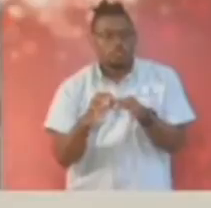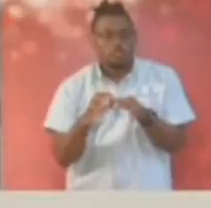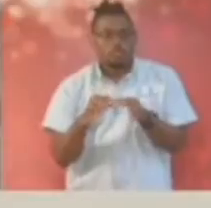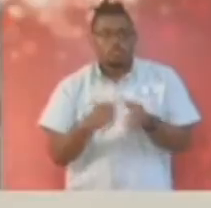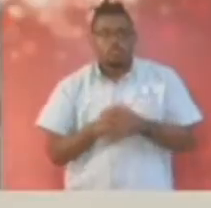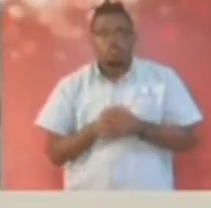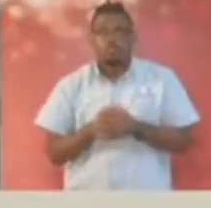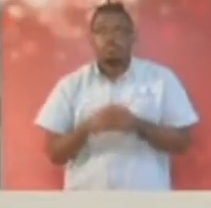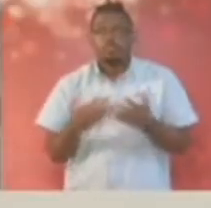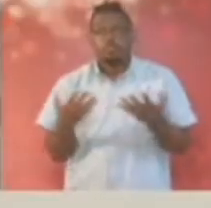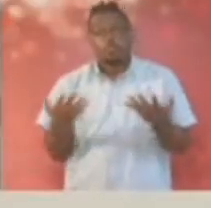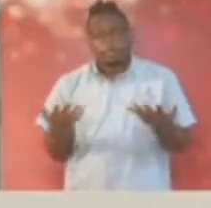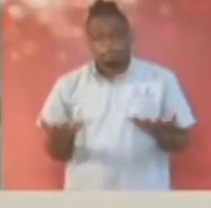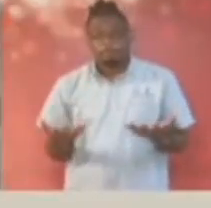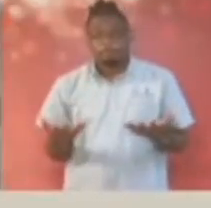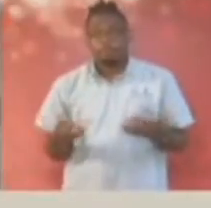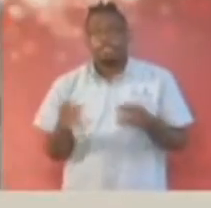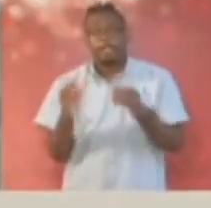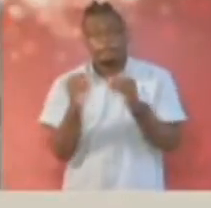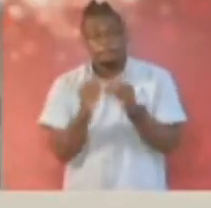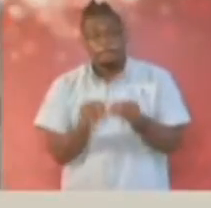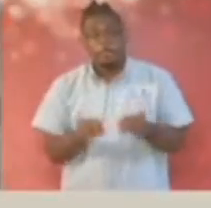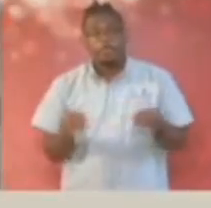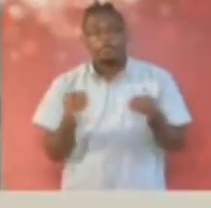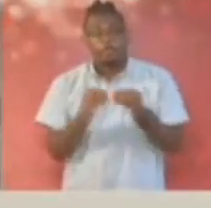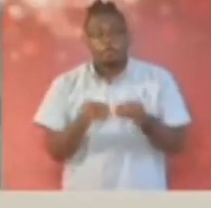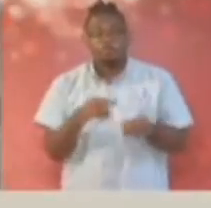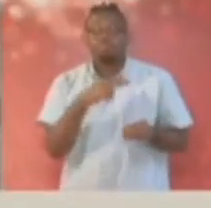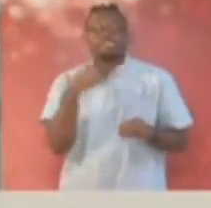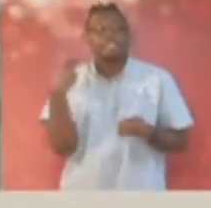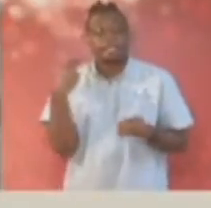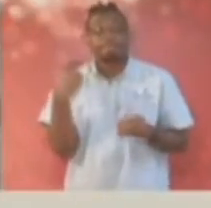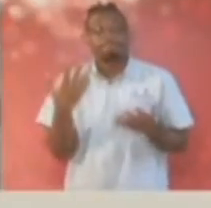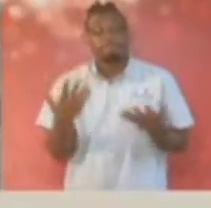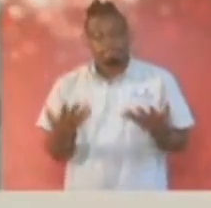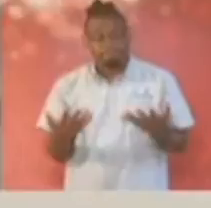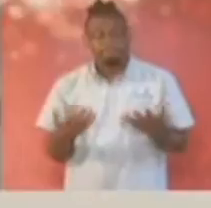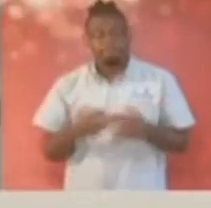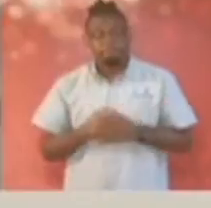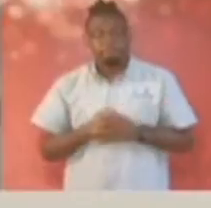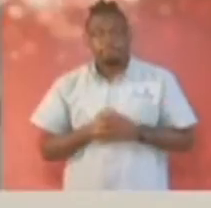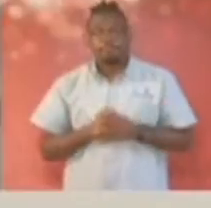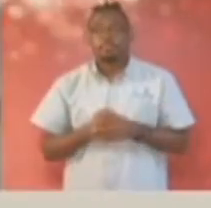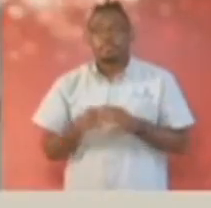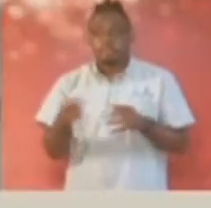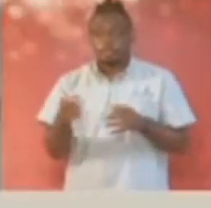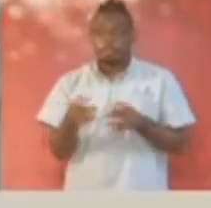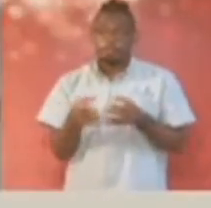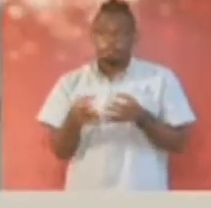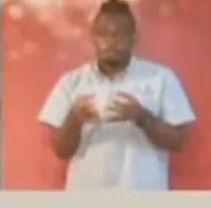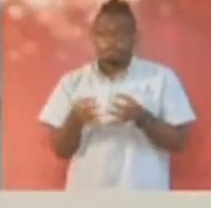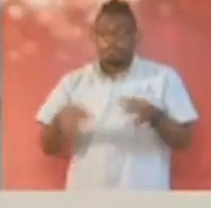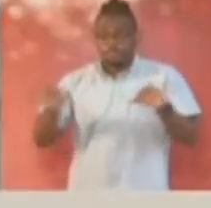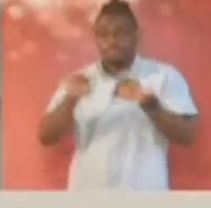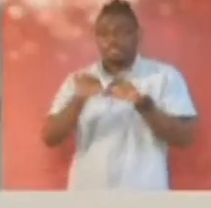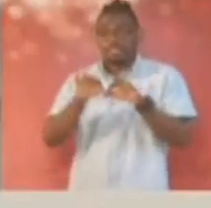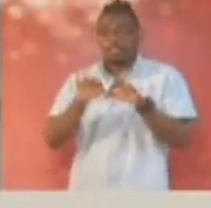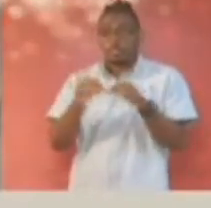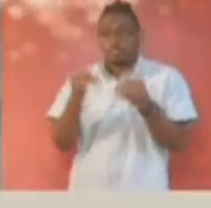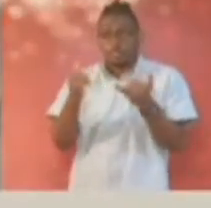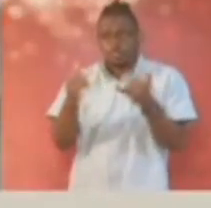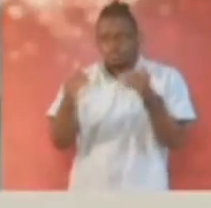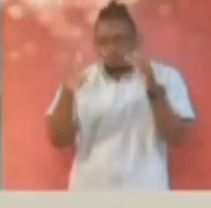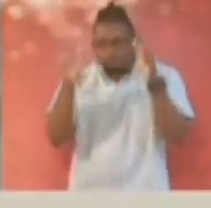see, we are compounding and maximizing the risks. And it's important as we deal with COVID to